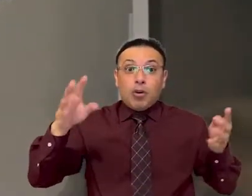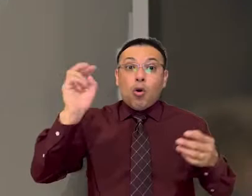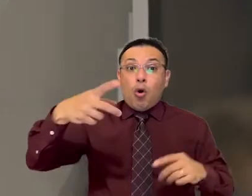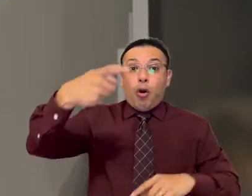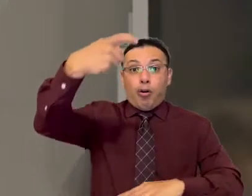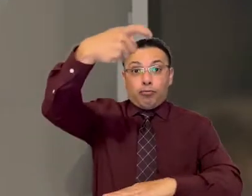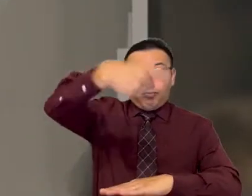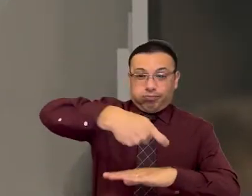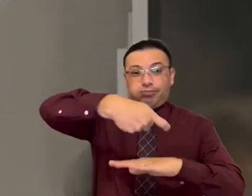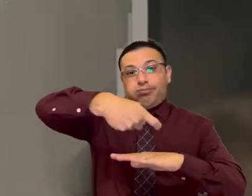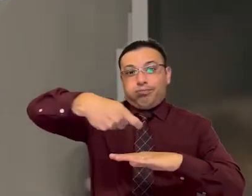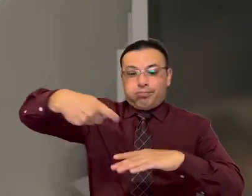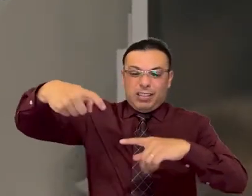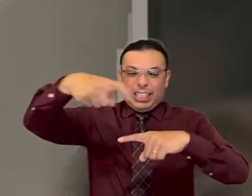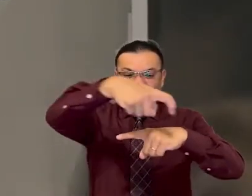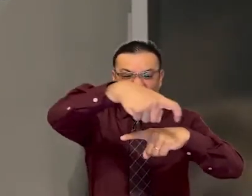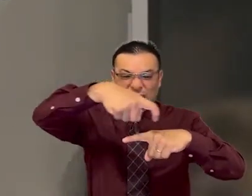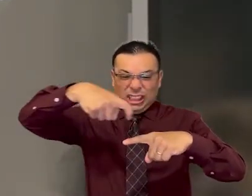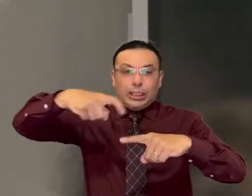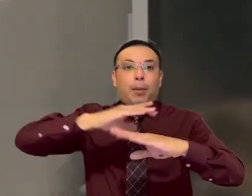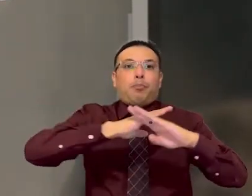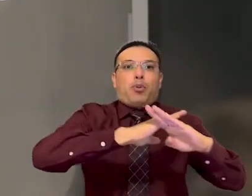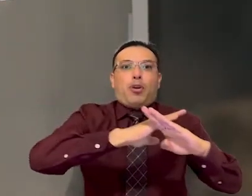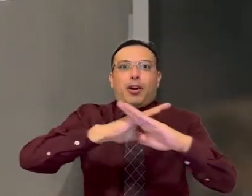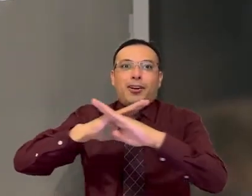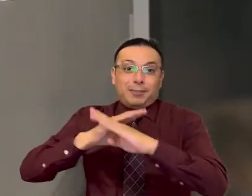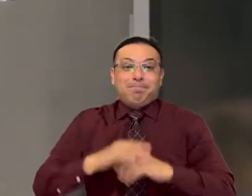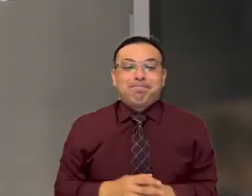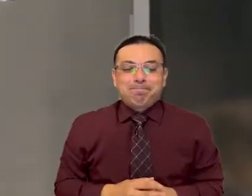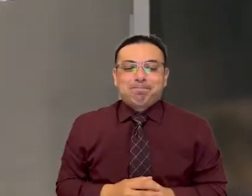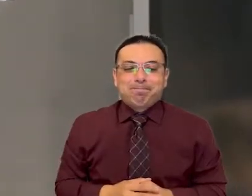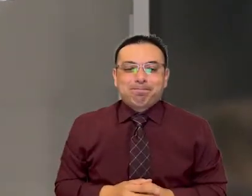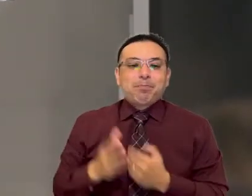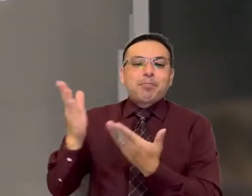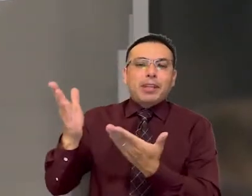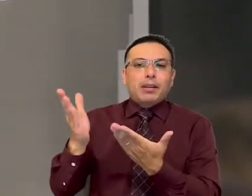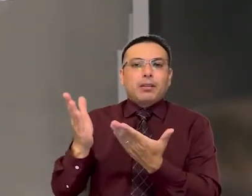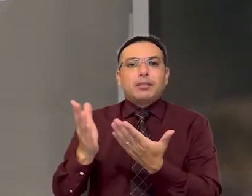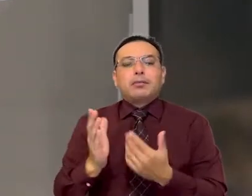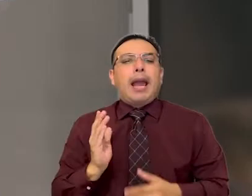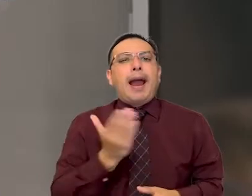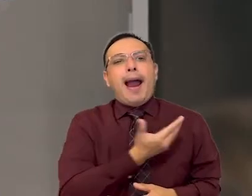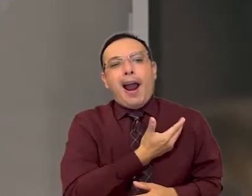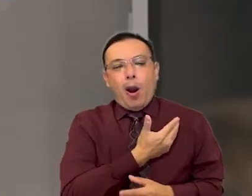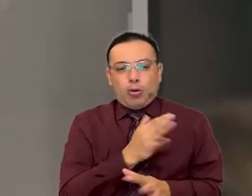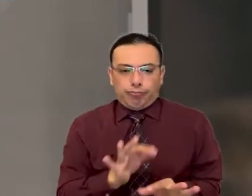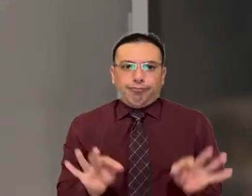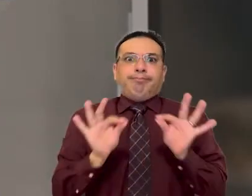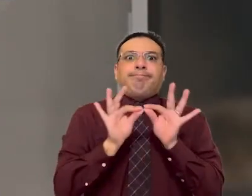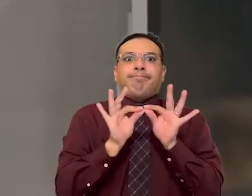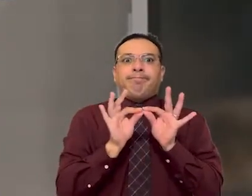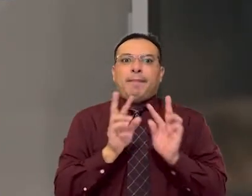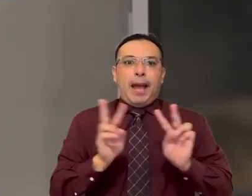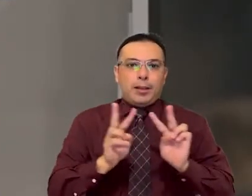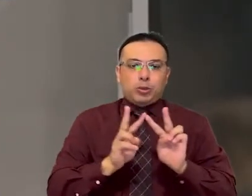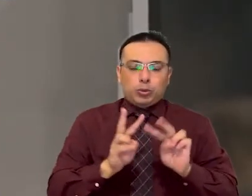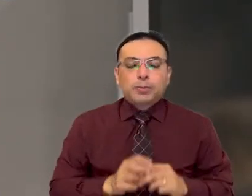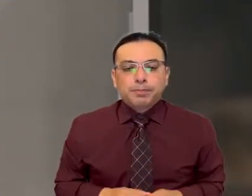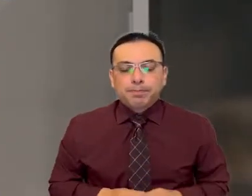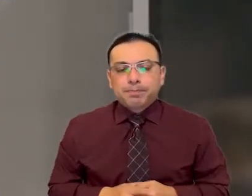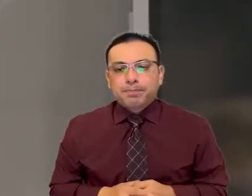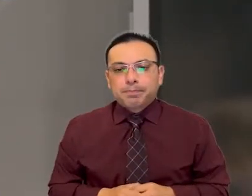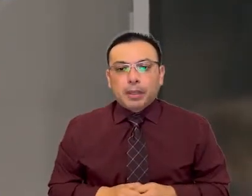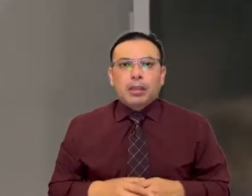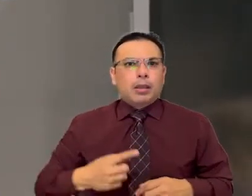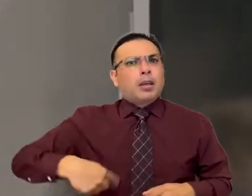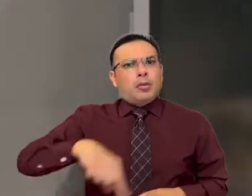So to industry values, before I wrap, we really appreciate in New York, the contract with New York, it's not